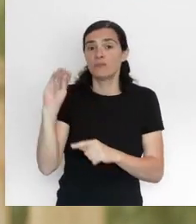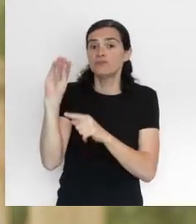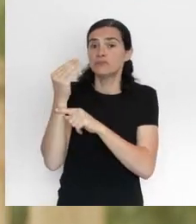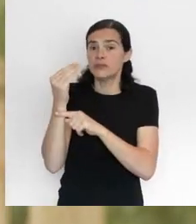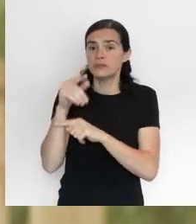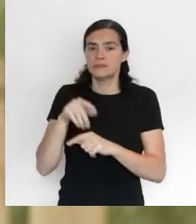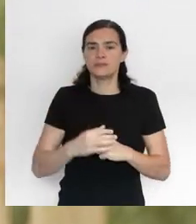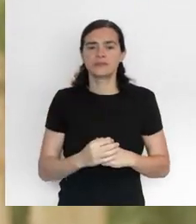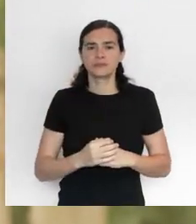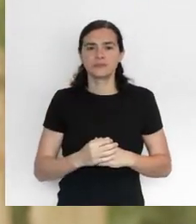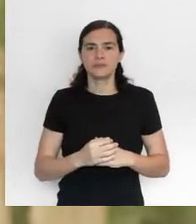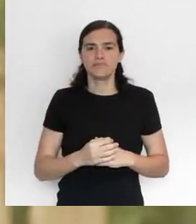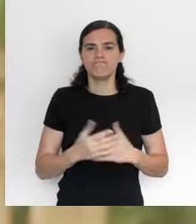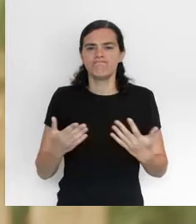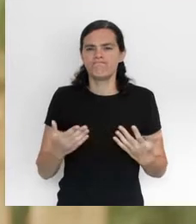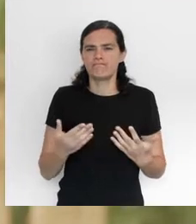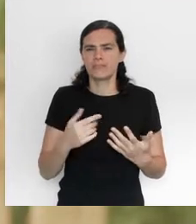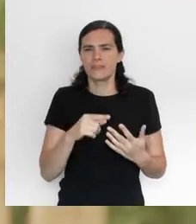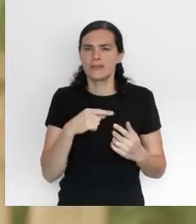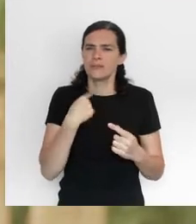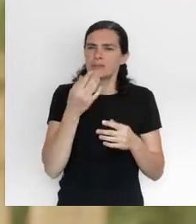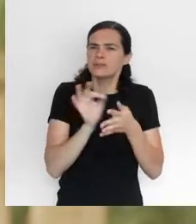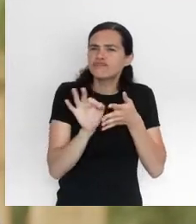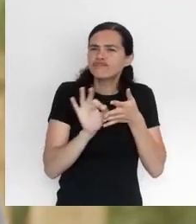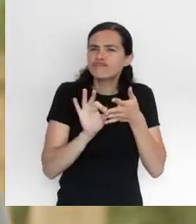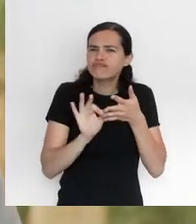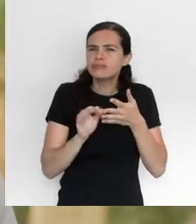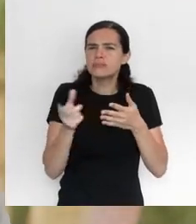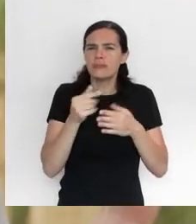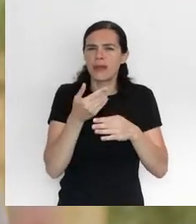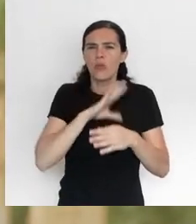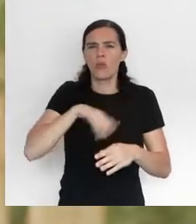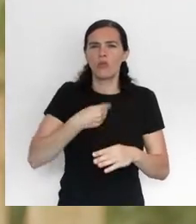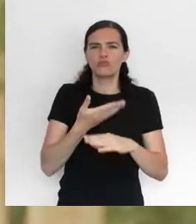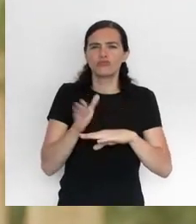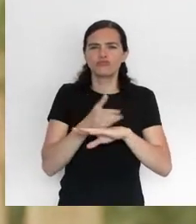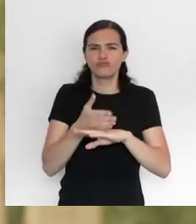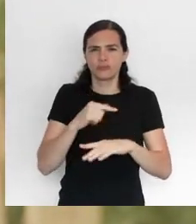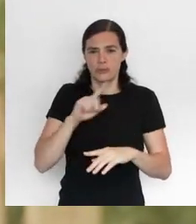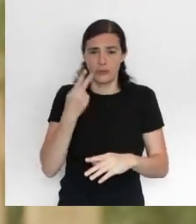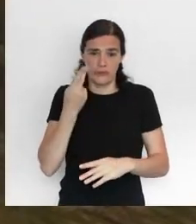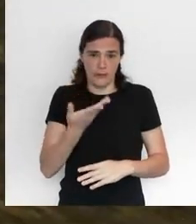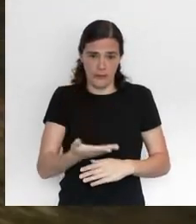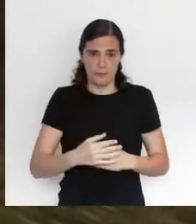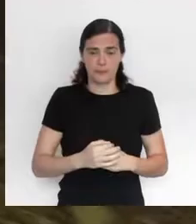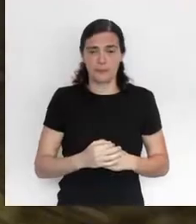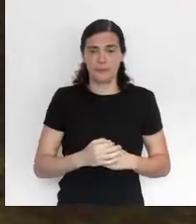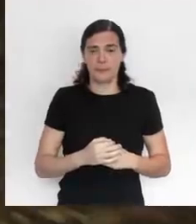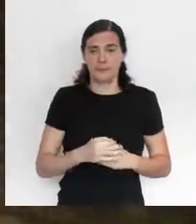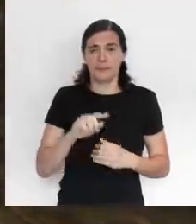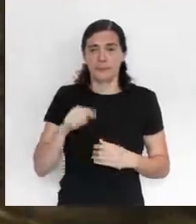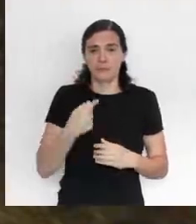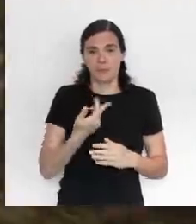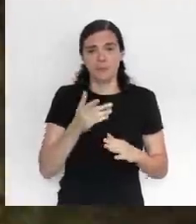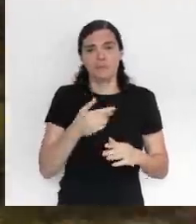An object that somehow defines and divide the world we live in.